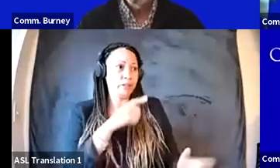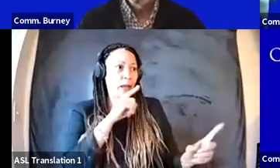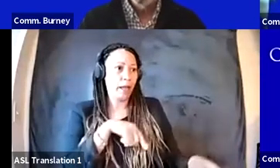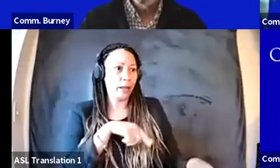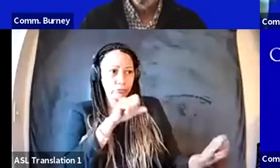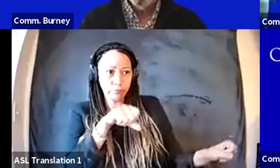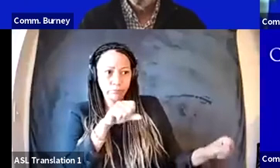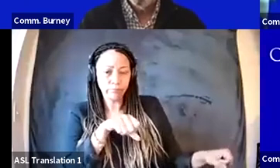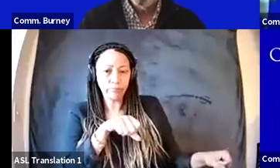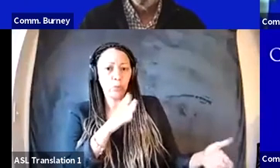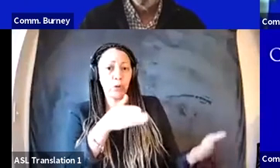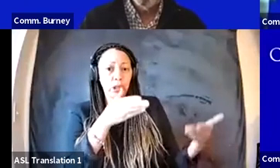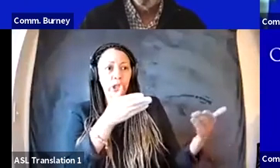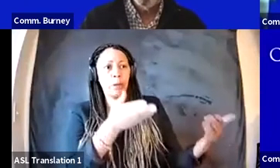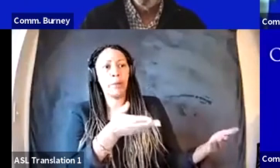the proposed